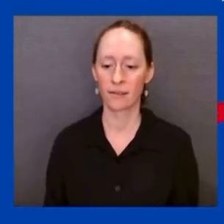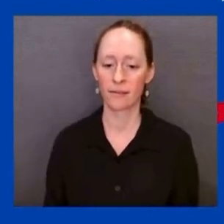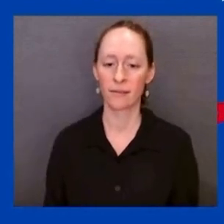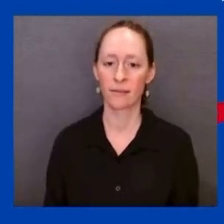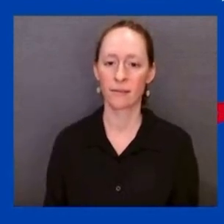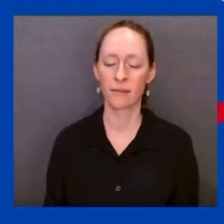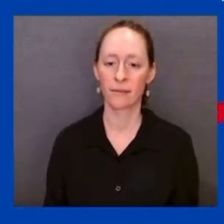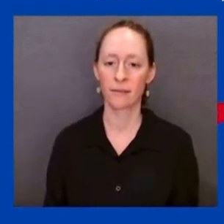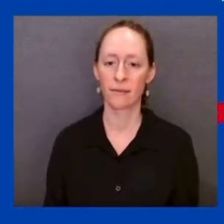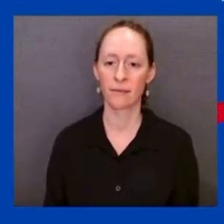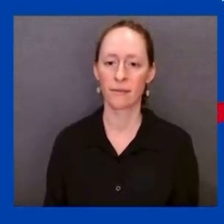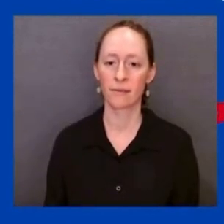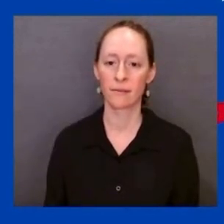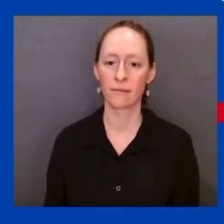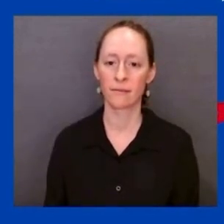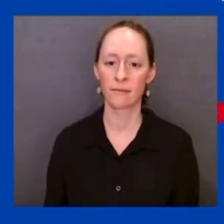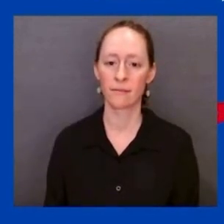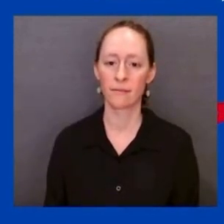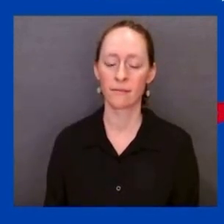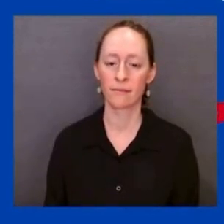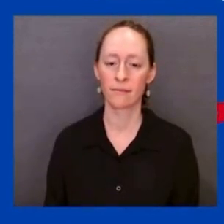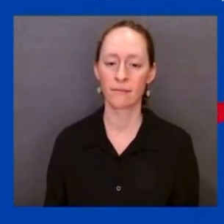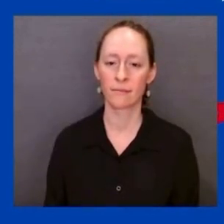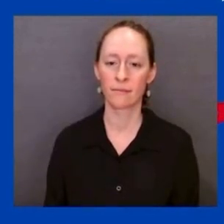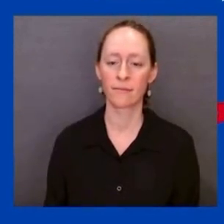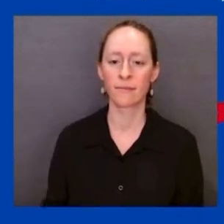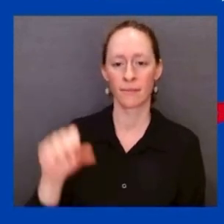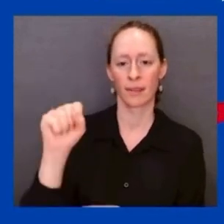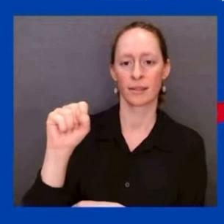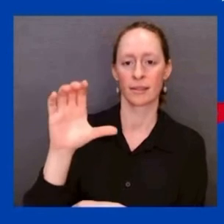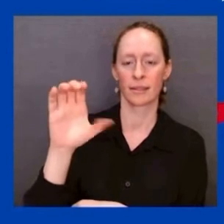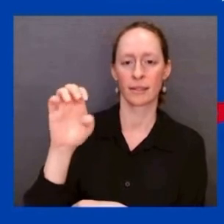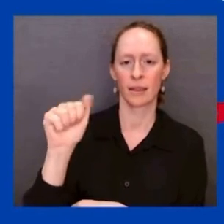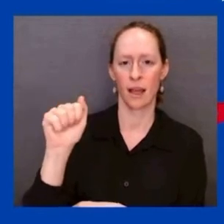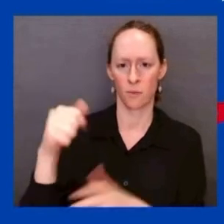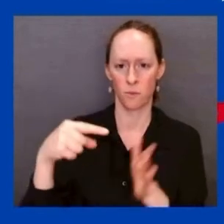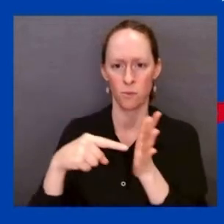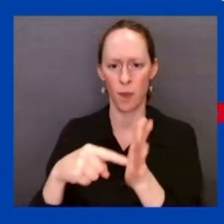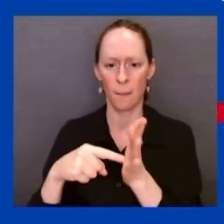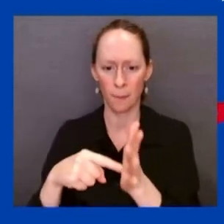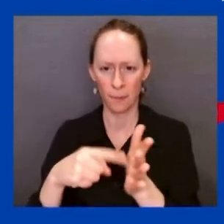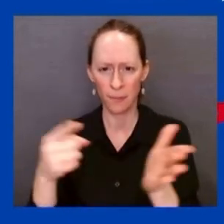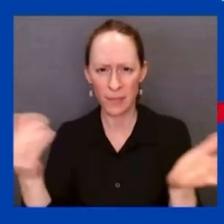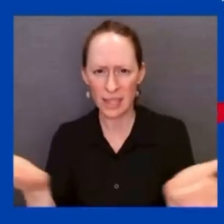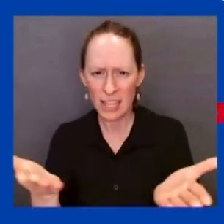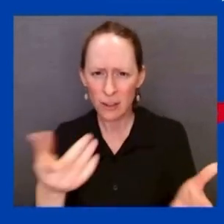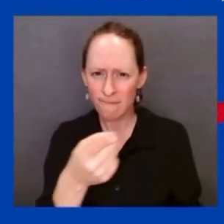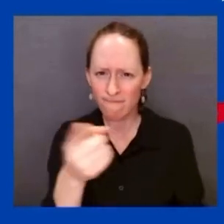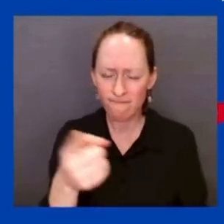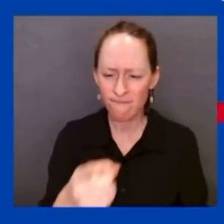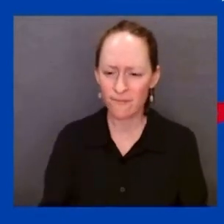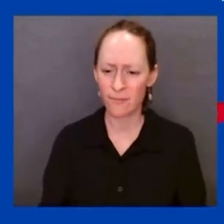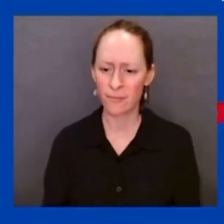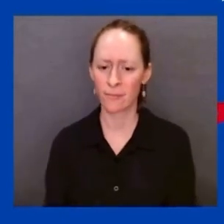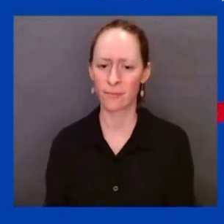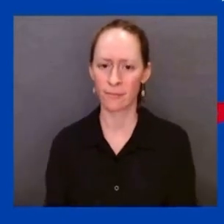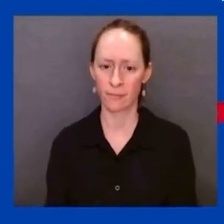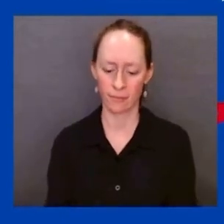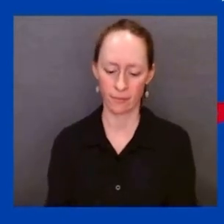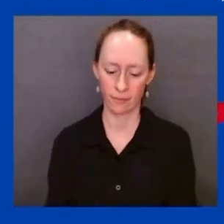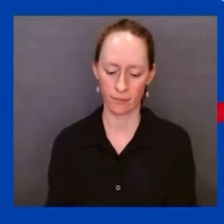Chastity Bacchus. I believe you are at microphone 33, Chastity? Yes,